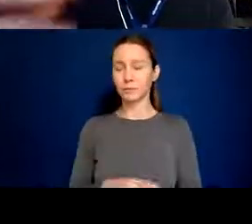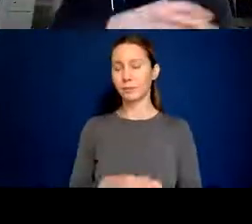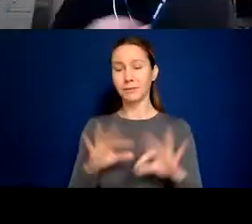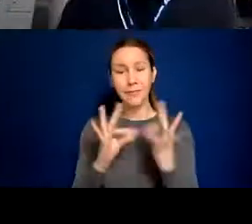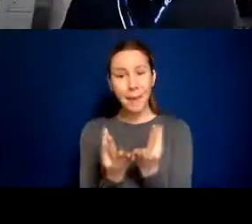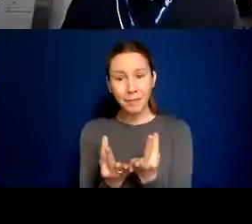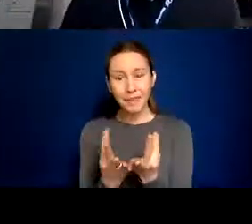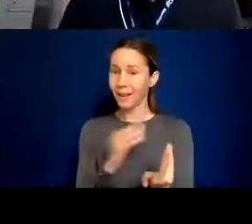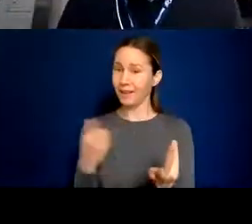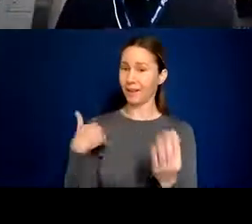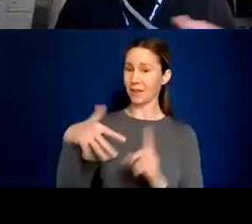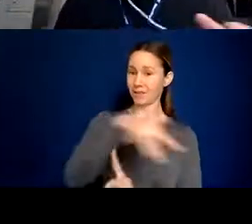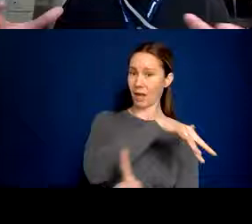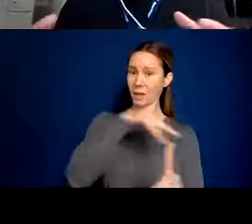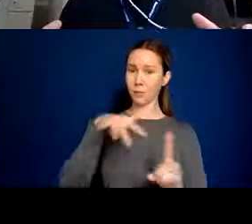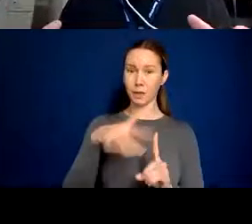then there is an environment.